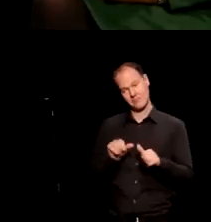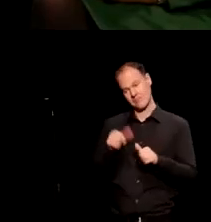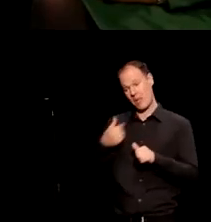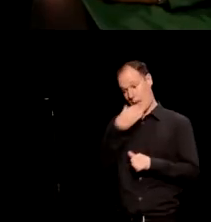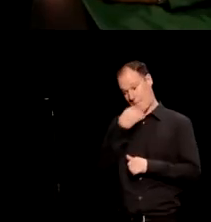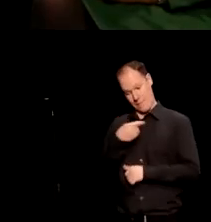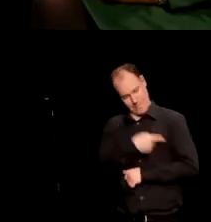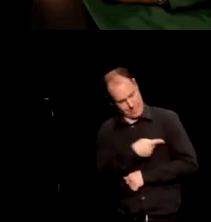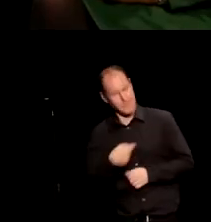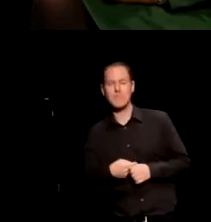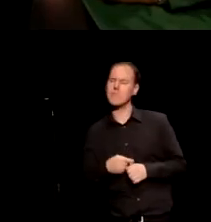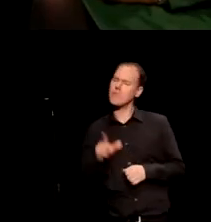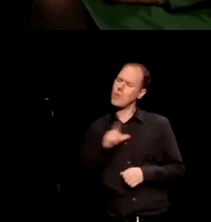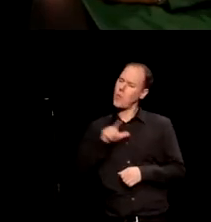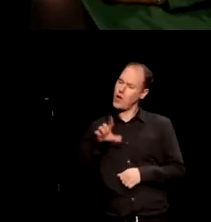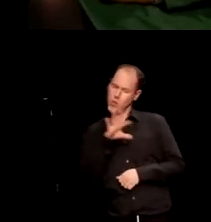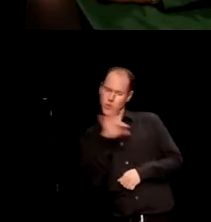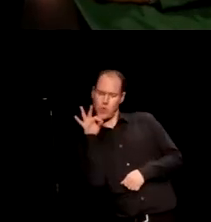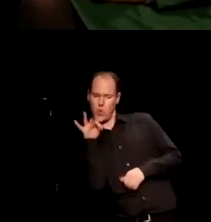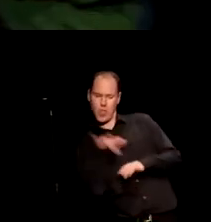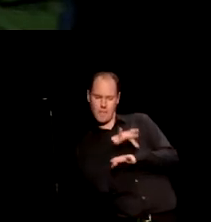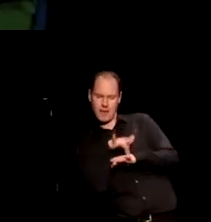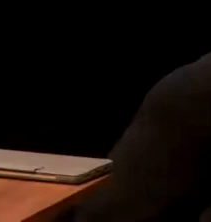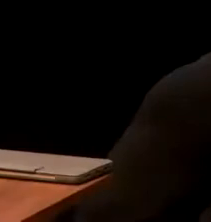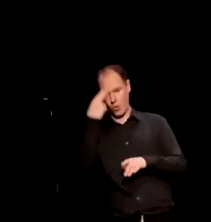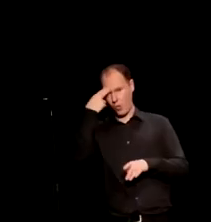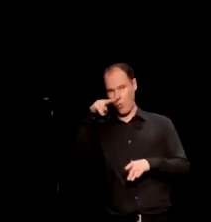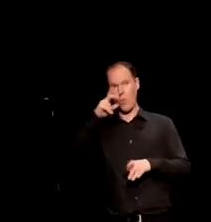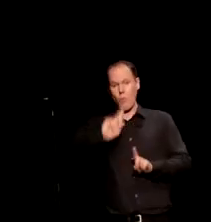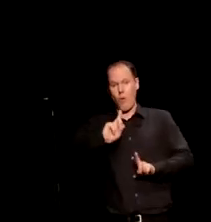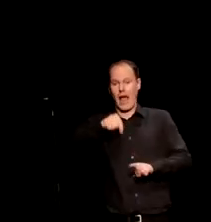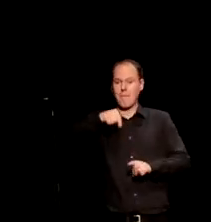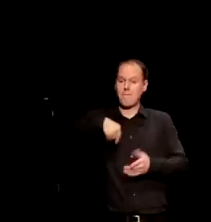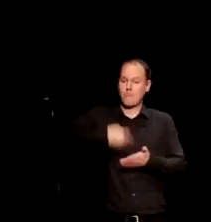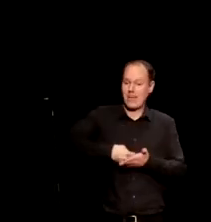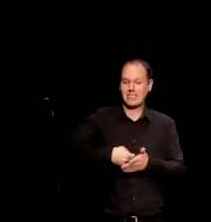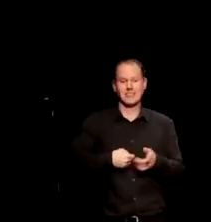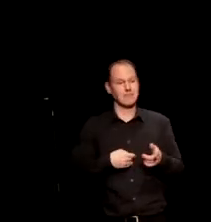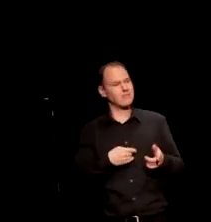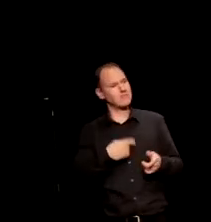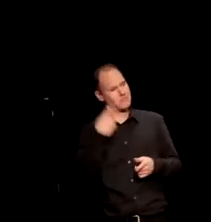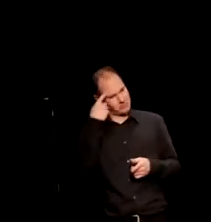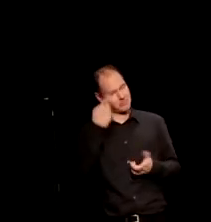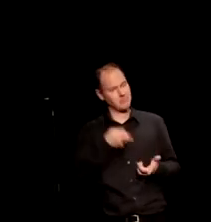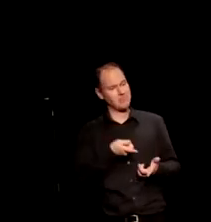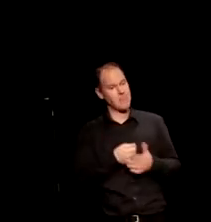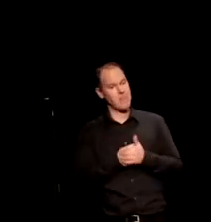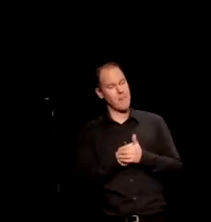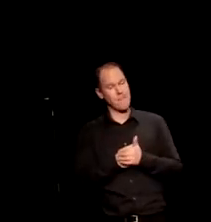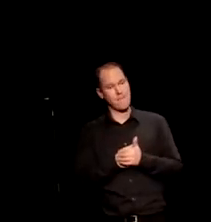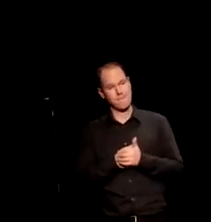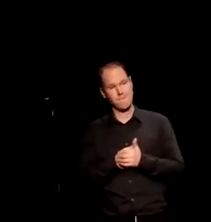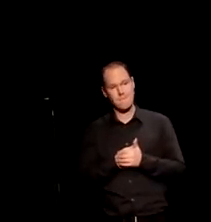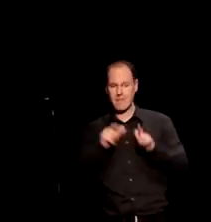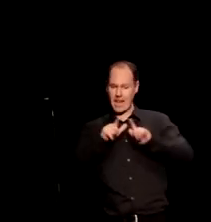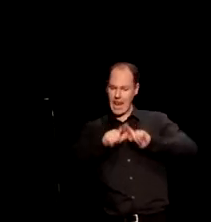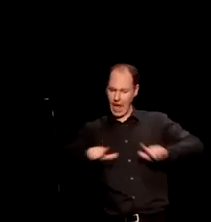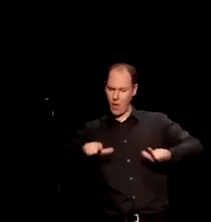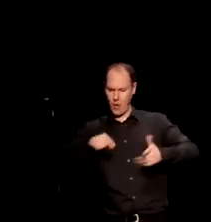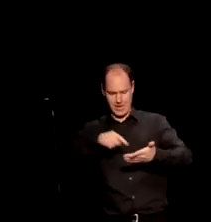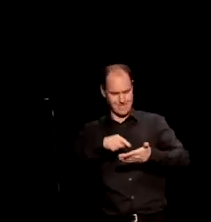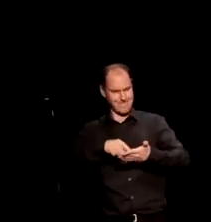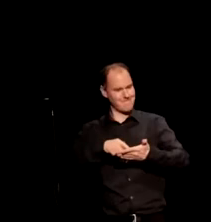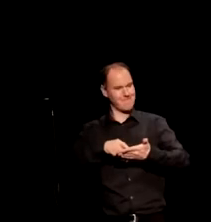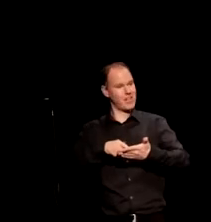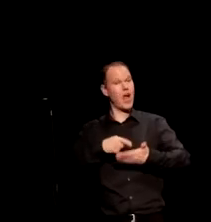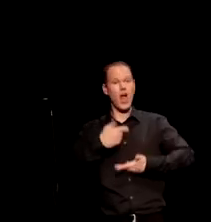you choose that much price? Initially, because it felt like it could have been written now. The language hasn't dated,